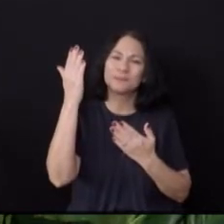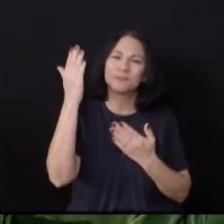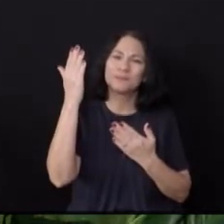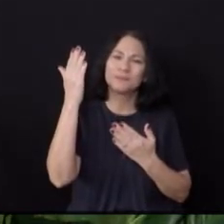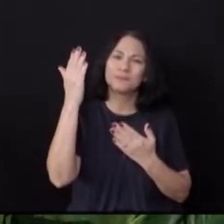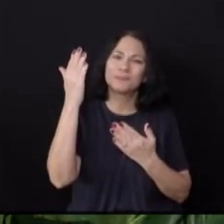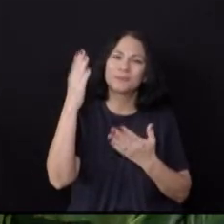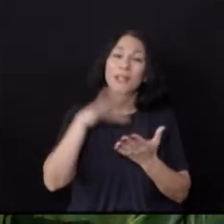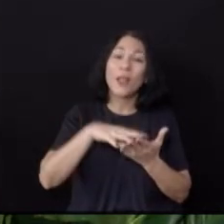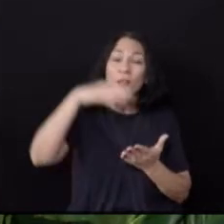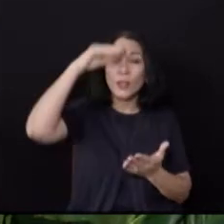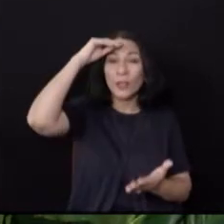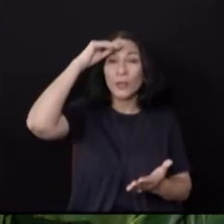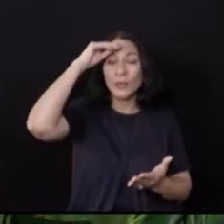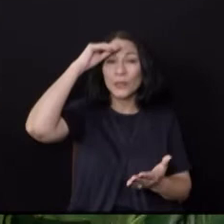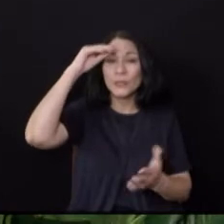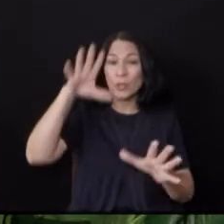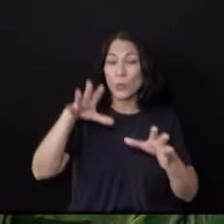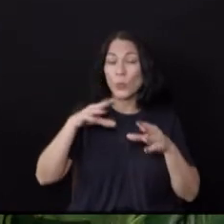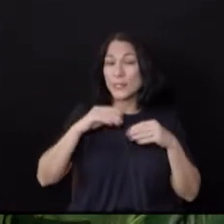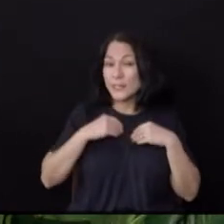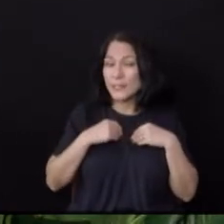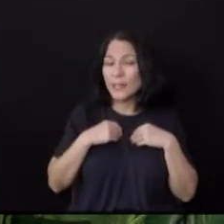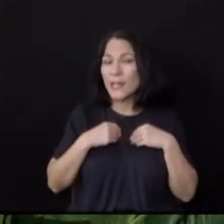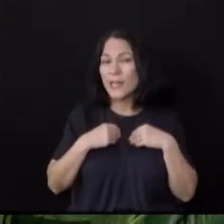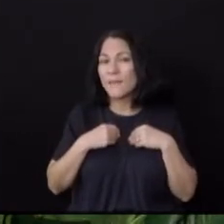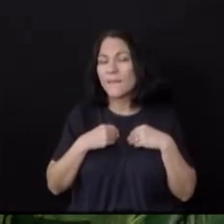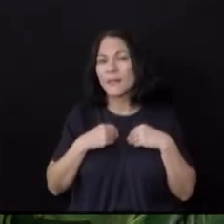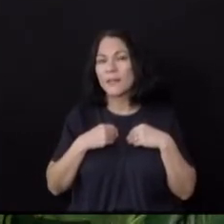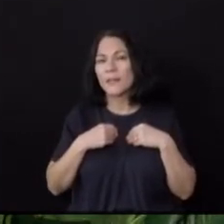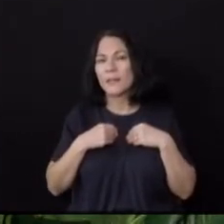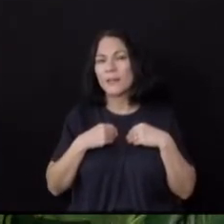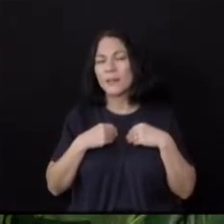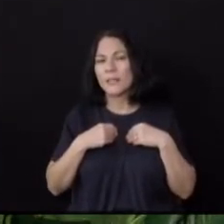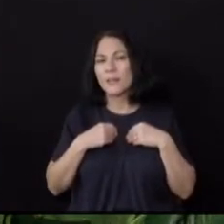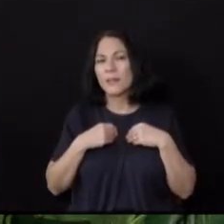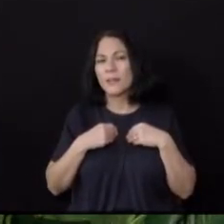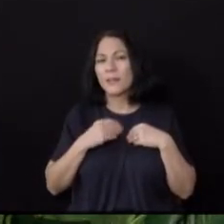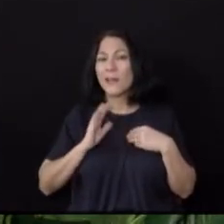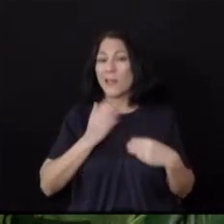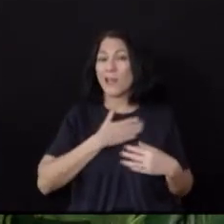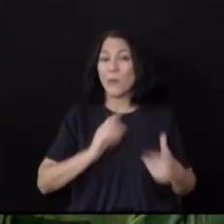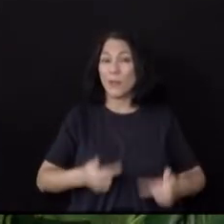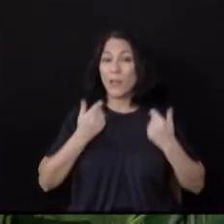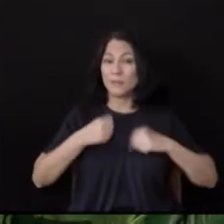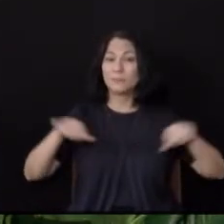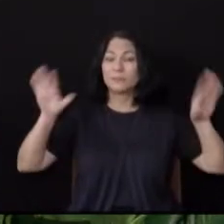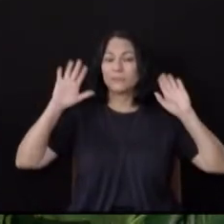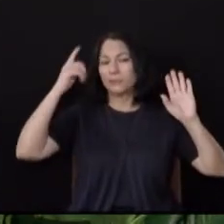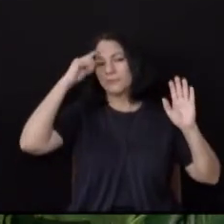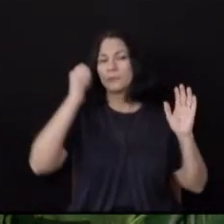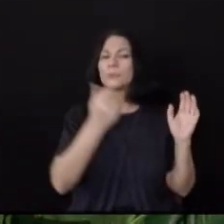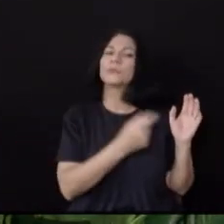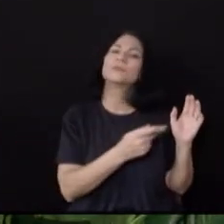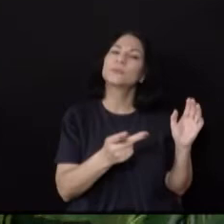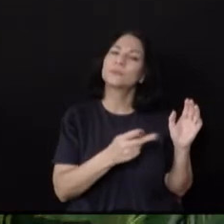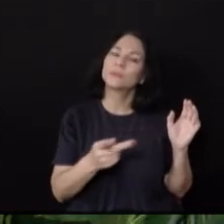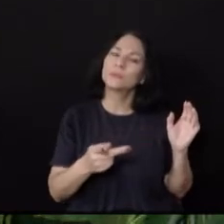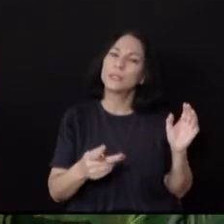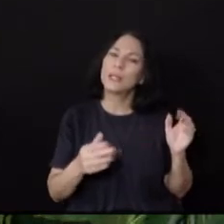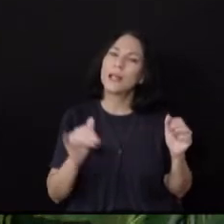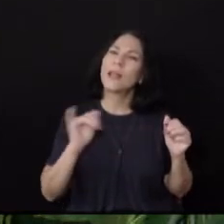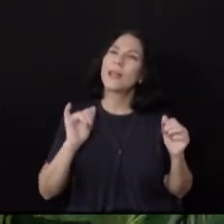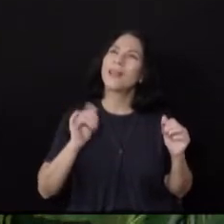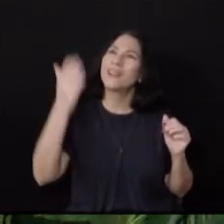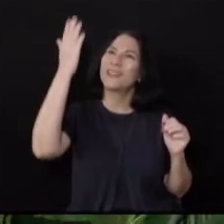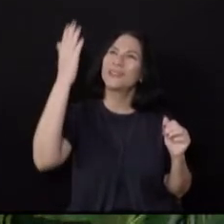to learn, to receive, to lay down our lives for one another as you